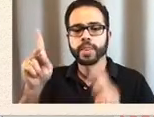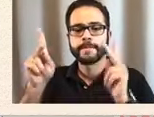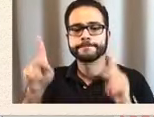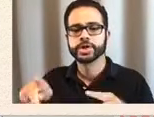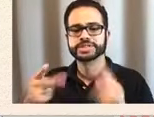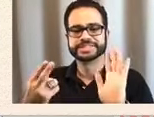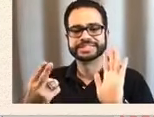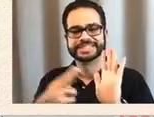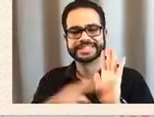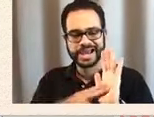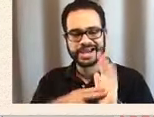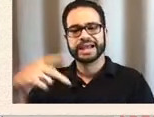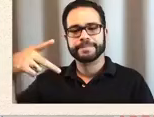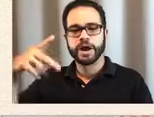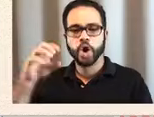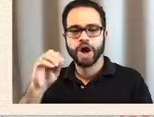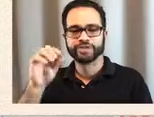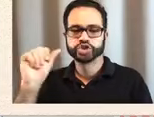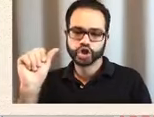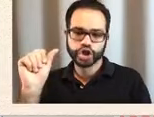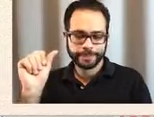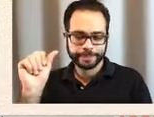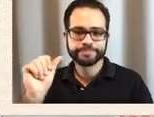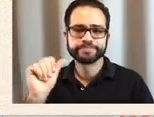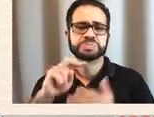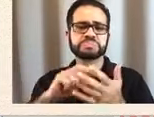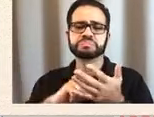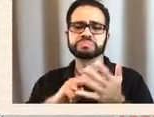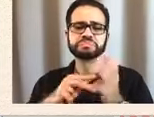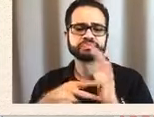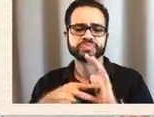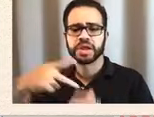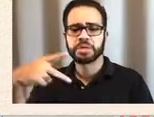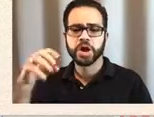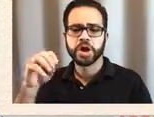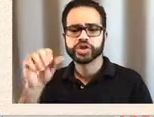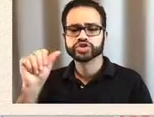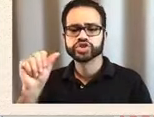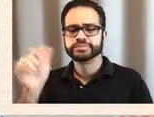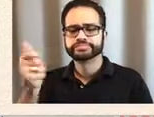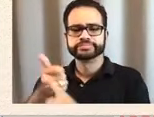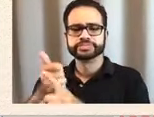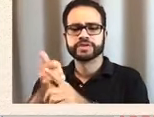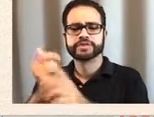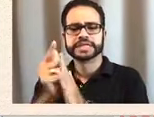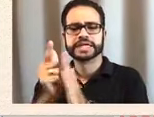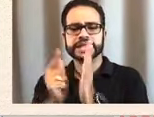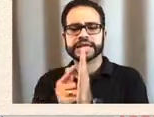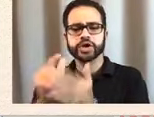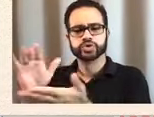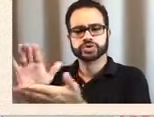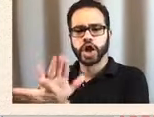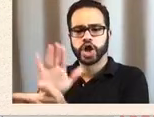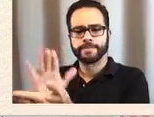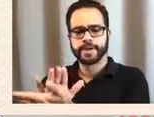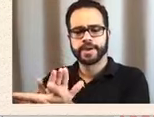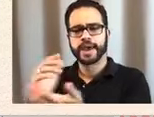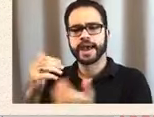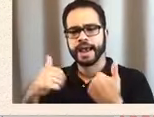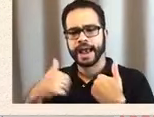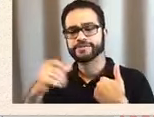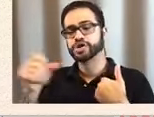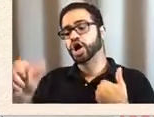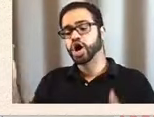attorney. So basically, a power of attorney is a legal document where an adult gives another adult the ability to